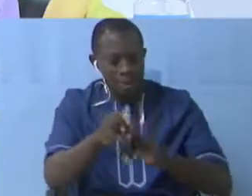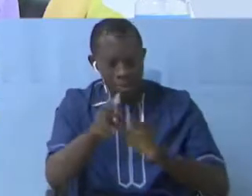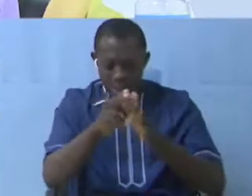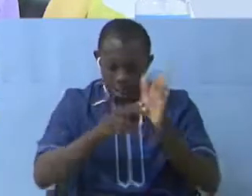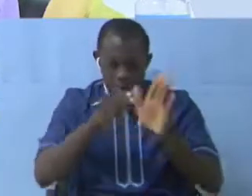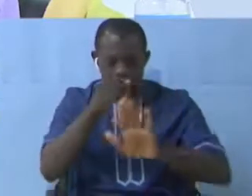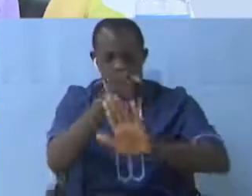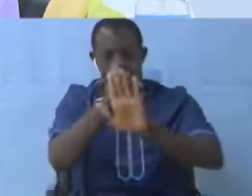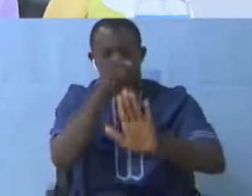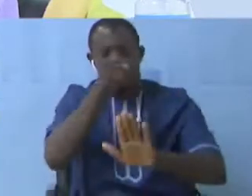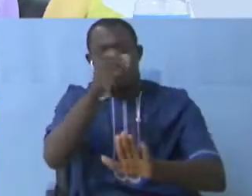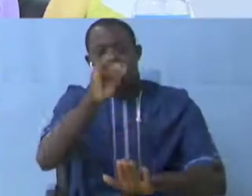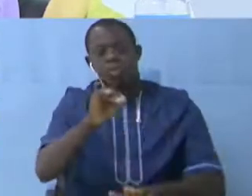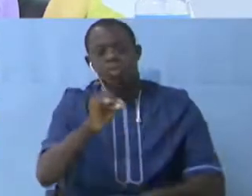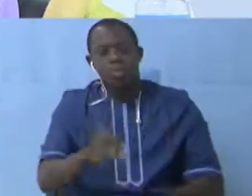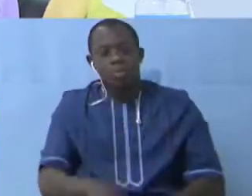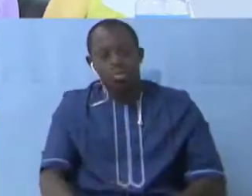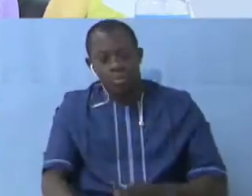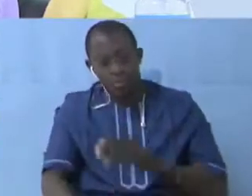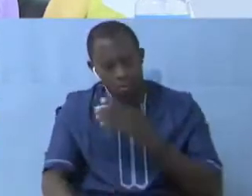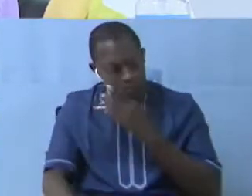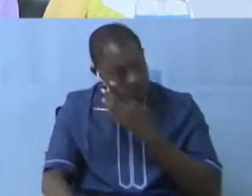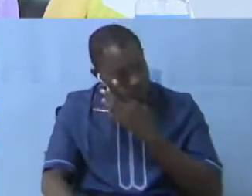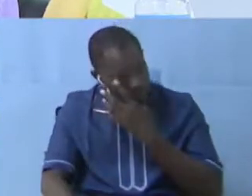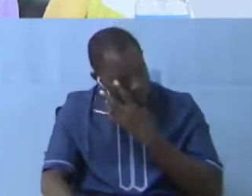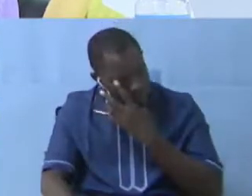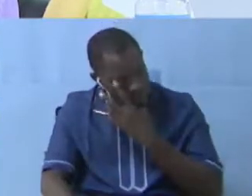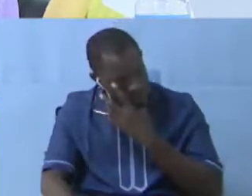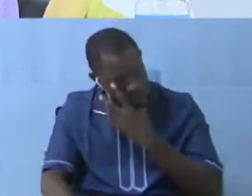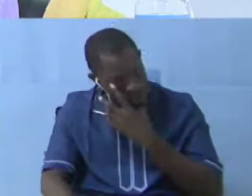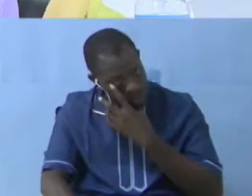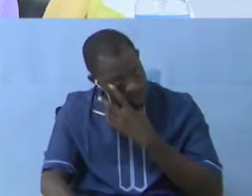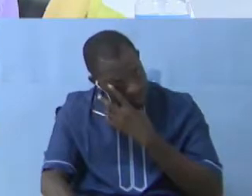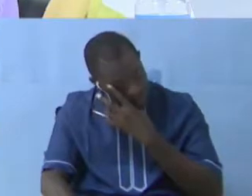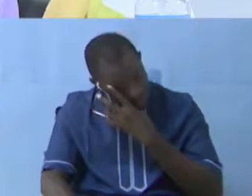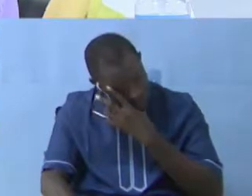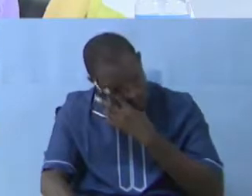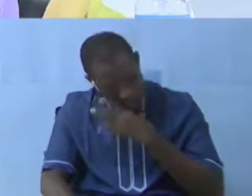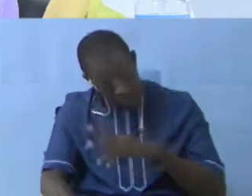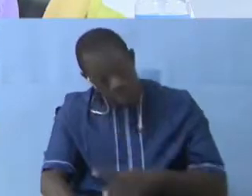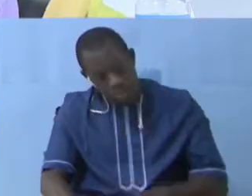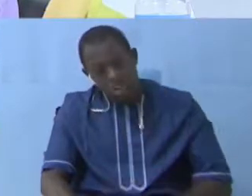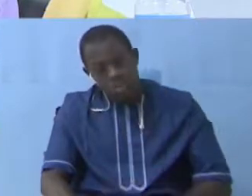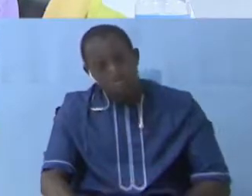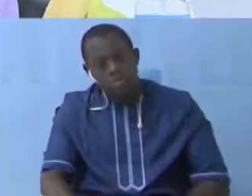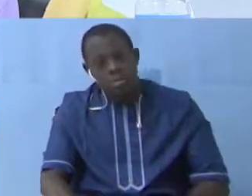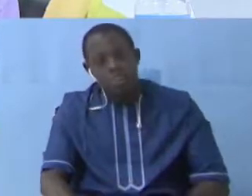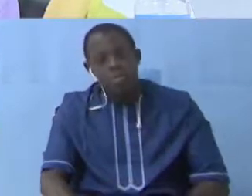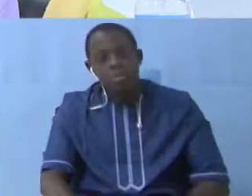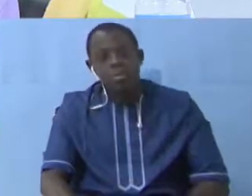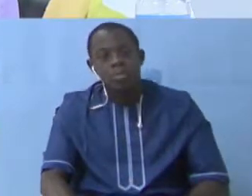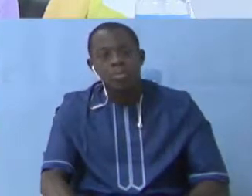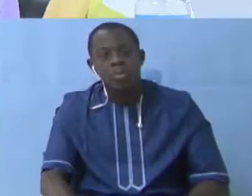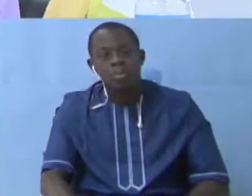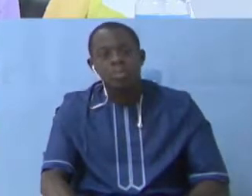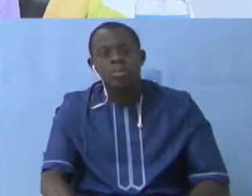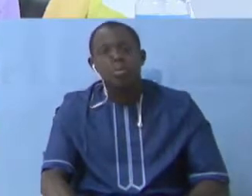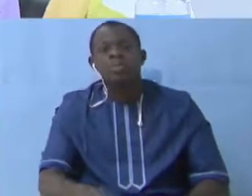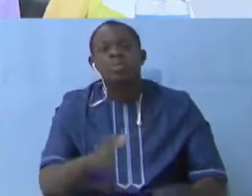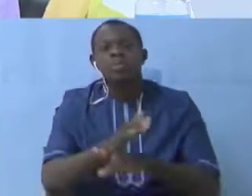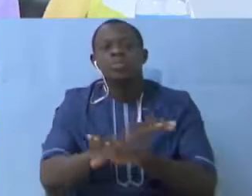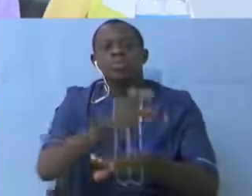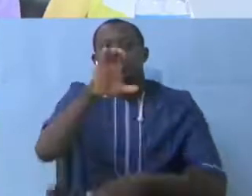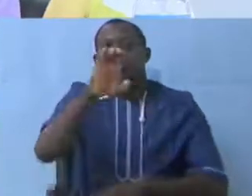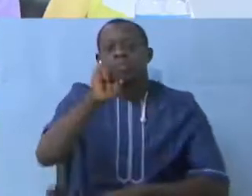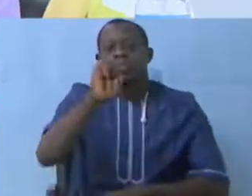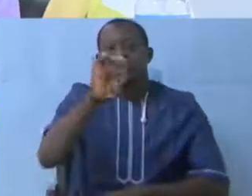tamit nag lii nga xam ne ñoo fay nekk ñooy tamit jamono ju aajoon nañ kaaraange. So the CEO was already somewhere in his village because he